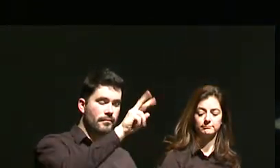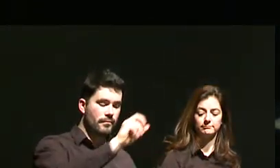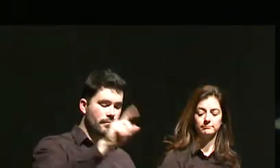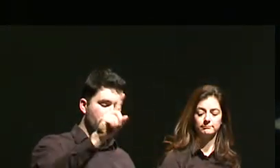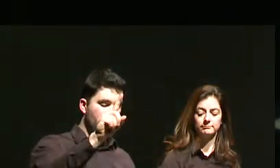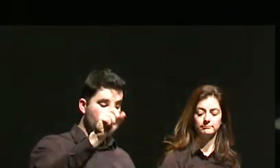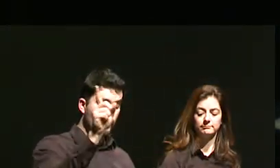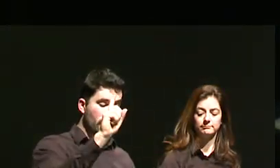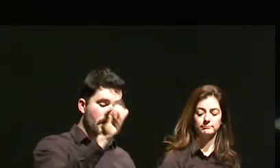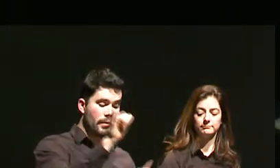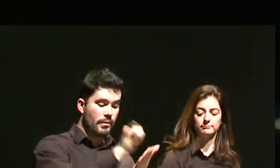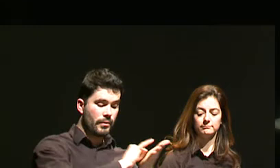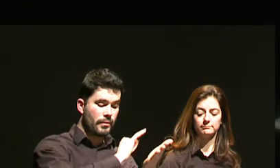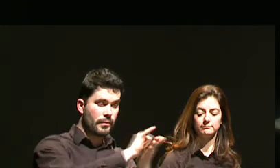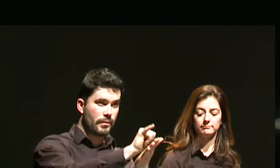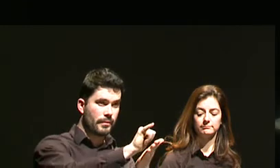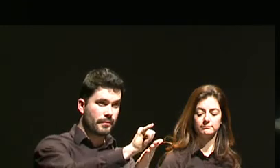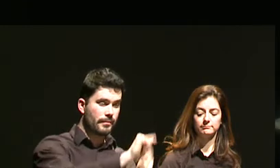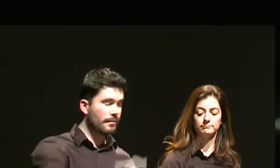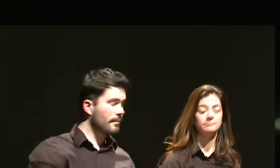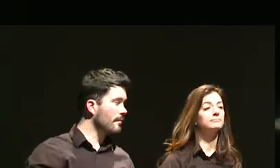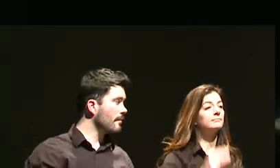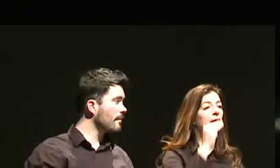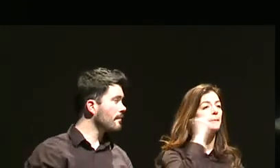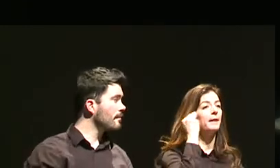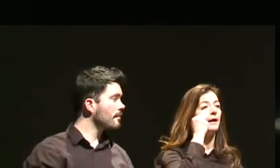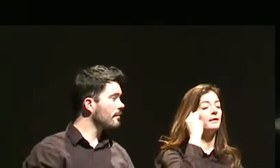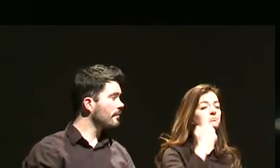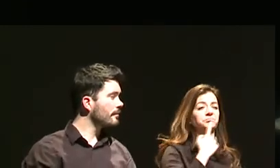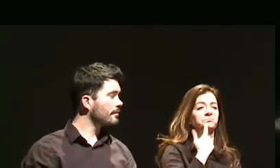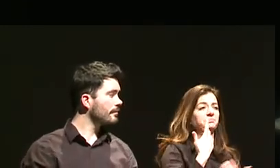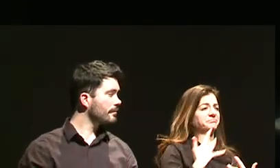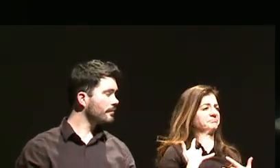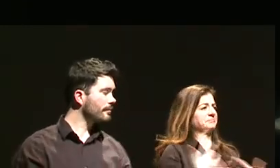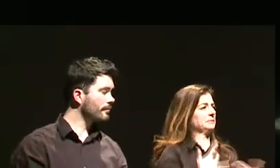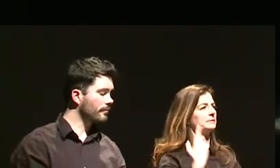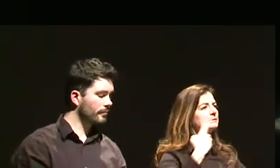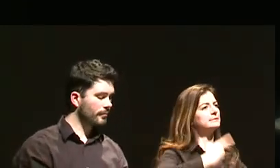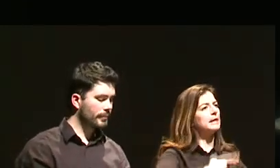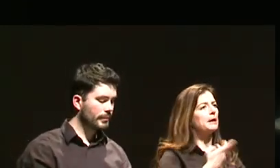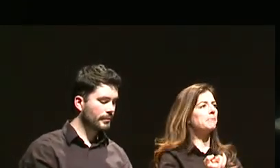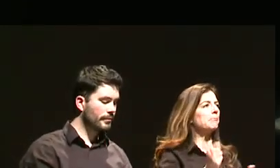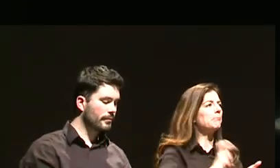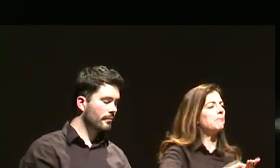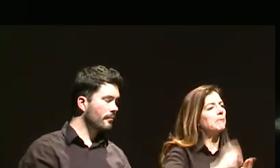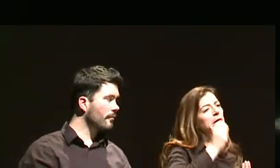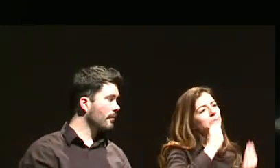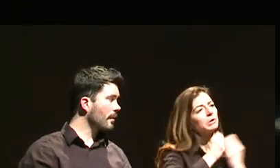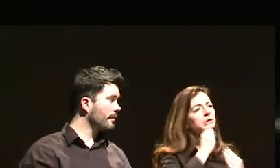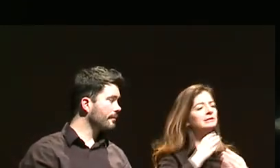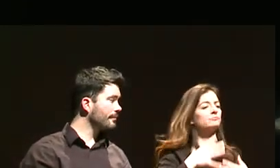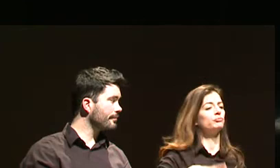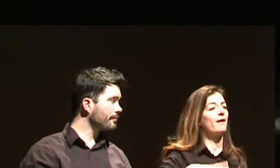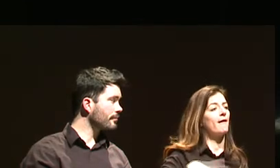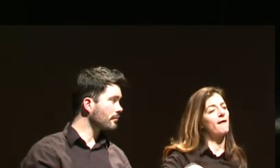September 11th, 2001. Long Island. It's a normal day. I get up, have breakfast, and get dressed. I put on a T-shirt, a funky silk